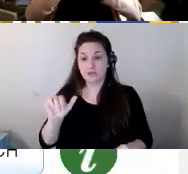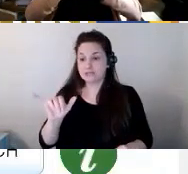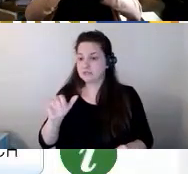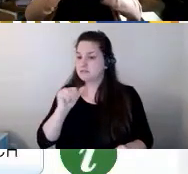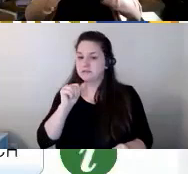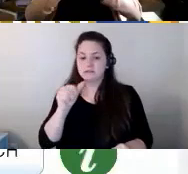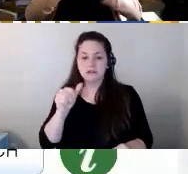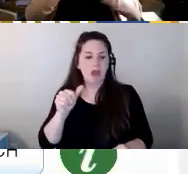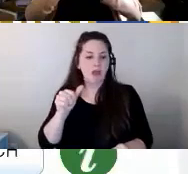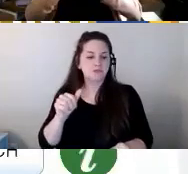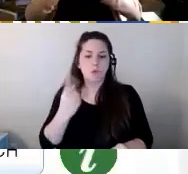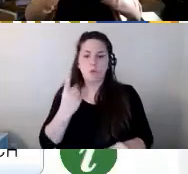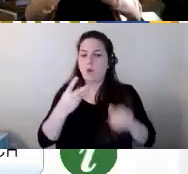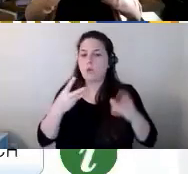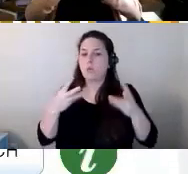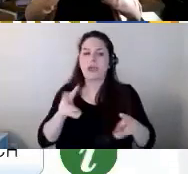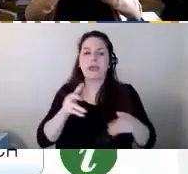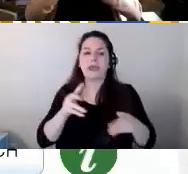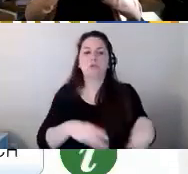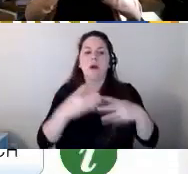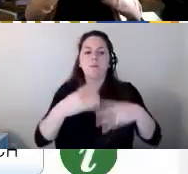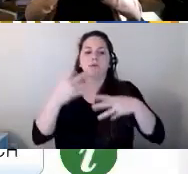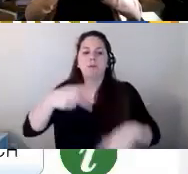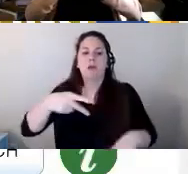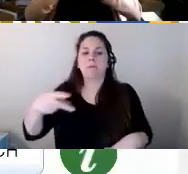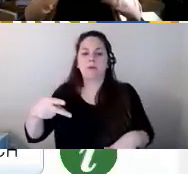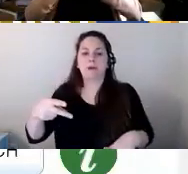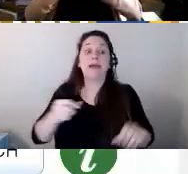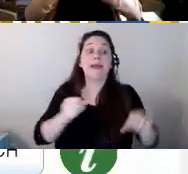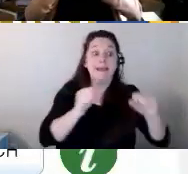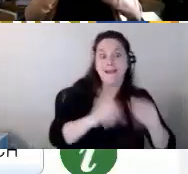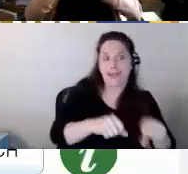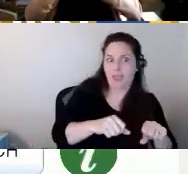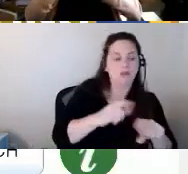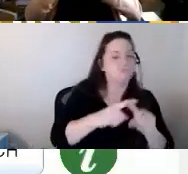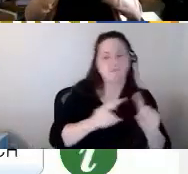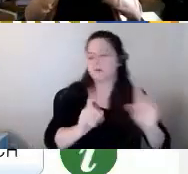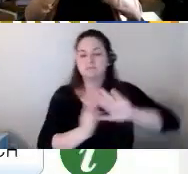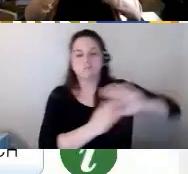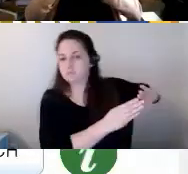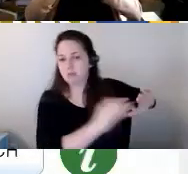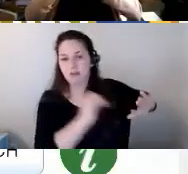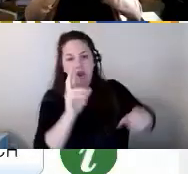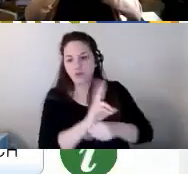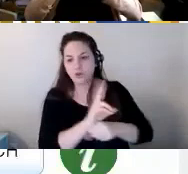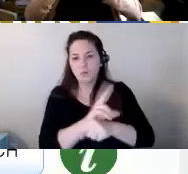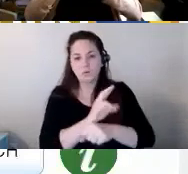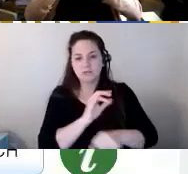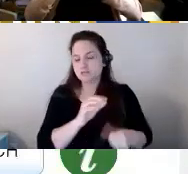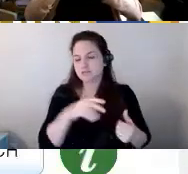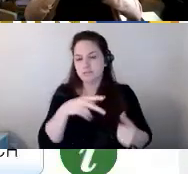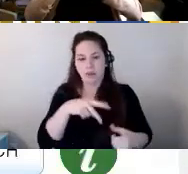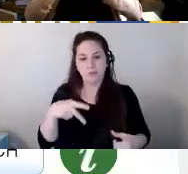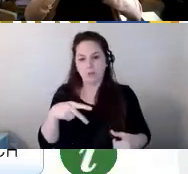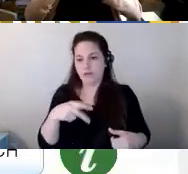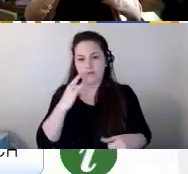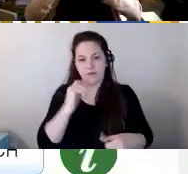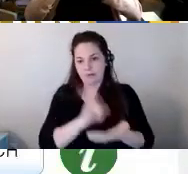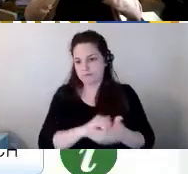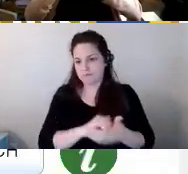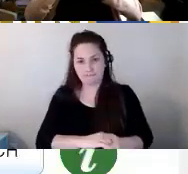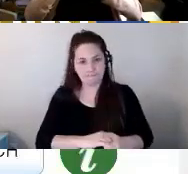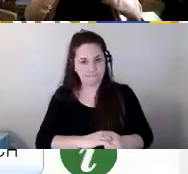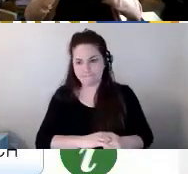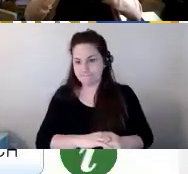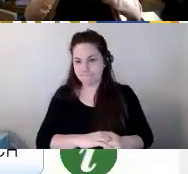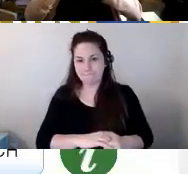way of uploading your PowerPoints. It has that capacity, but we will not use the posted gallery for that purpose, or the presentation